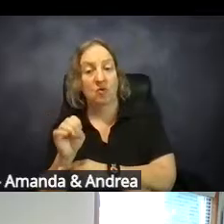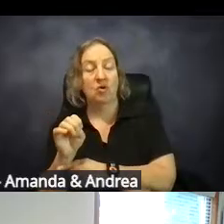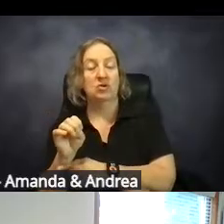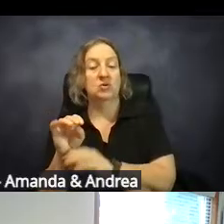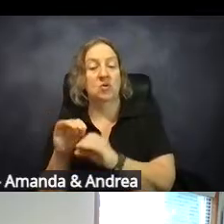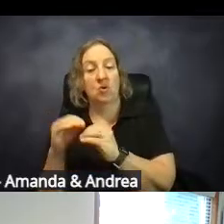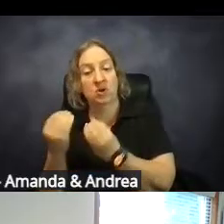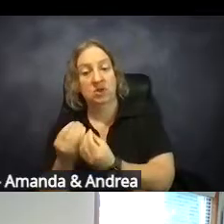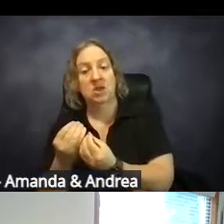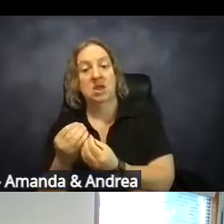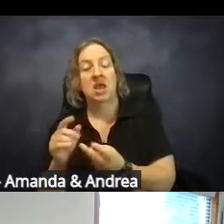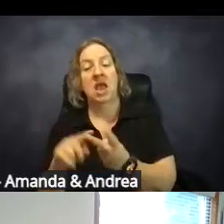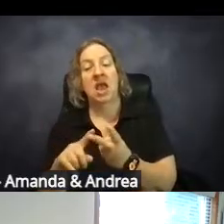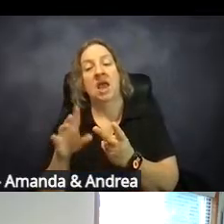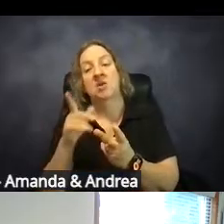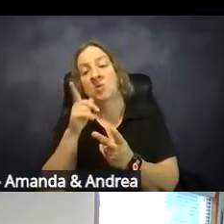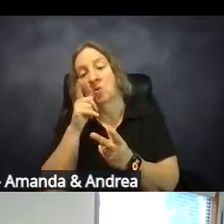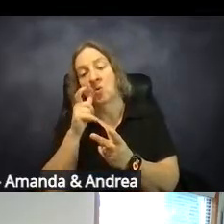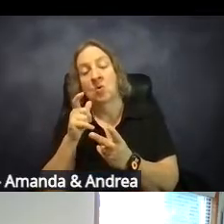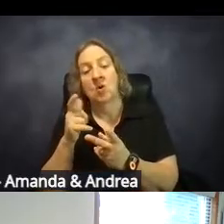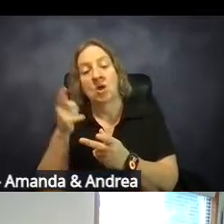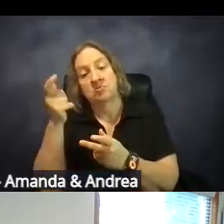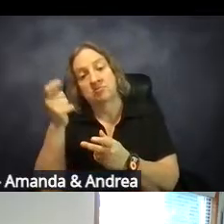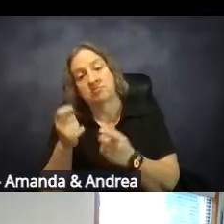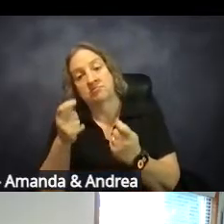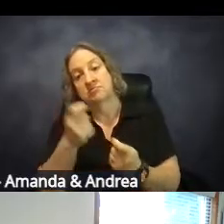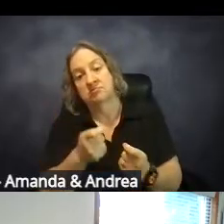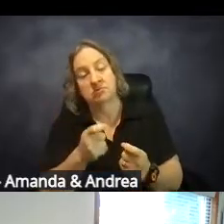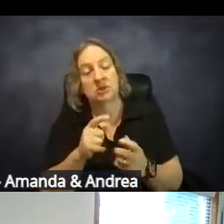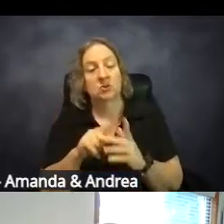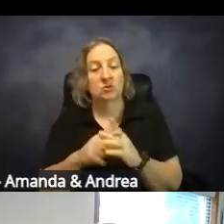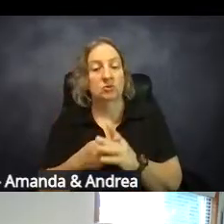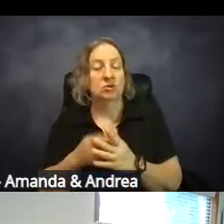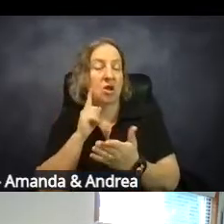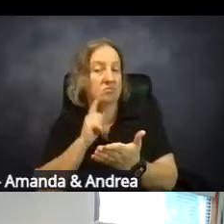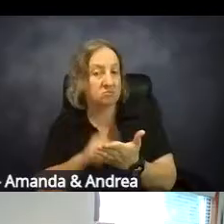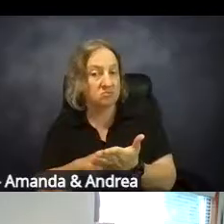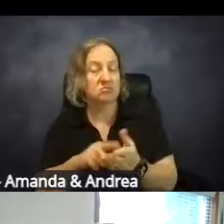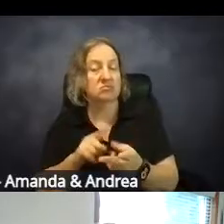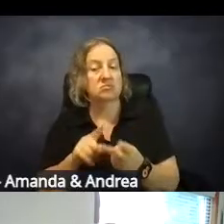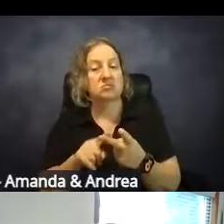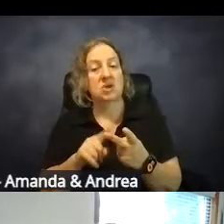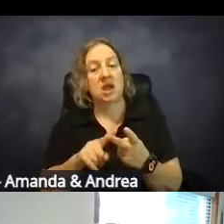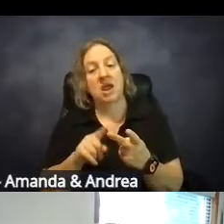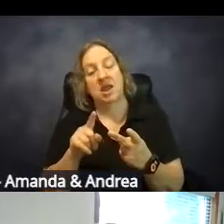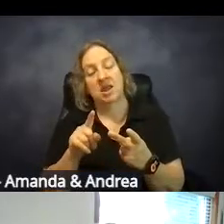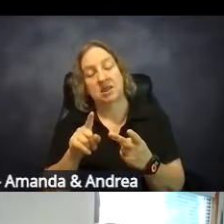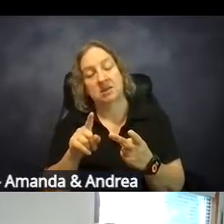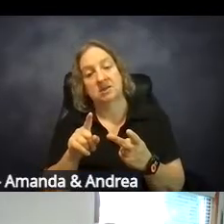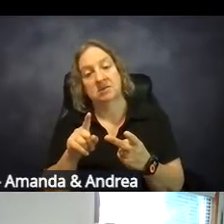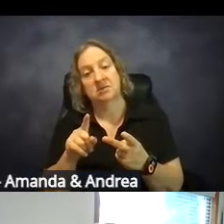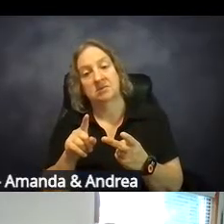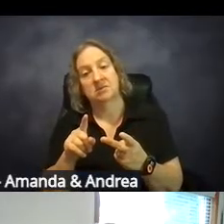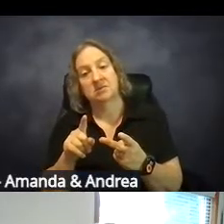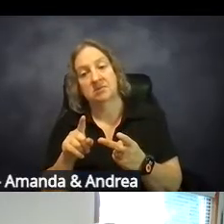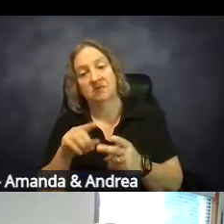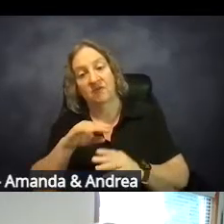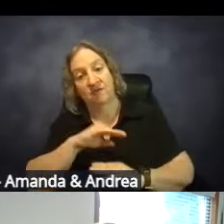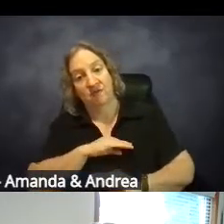subrecipients to start identifying and filling the pipeline for this